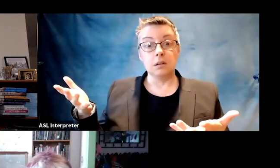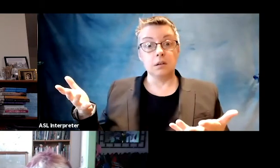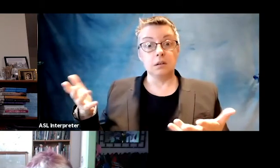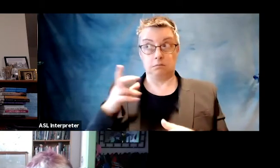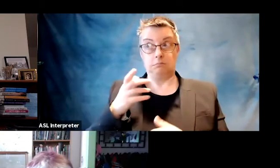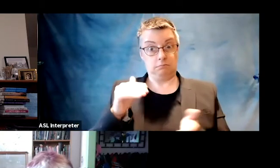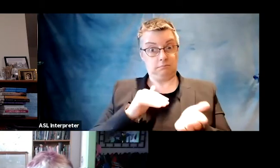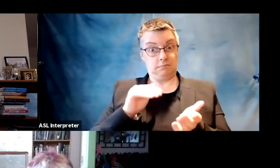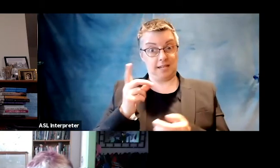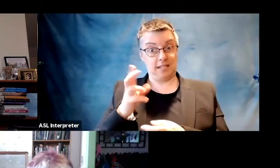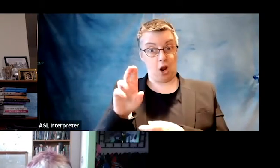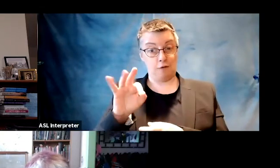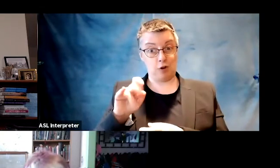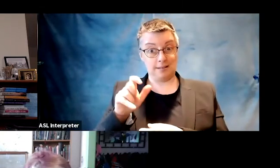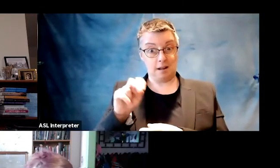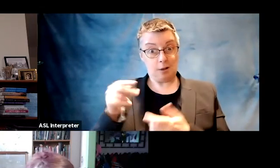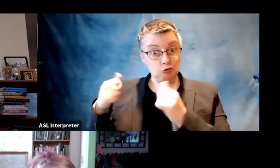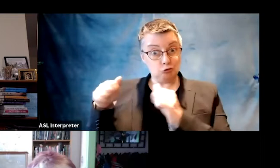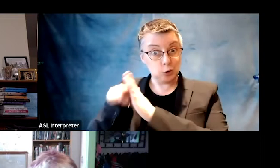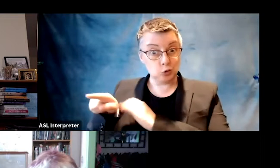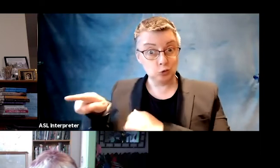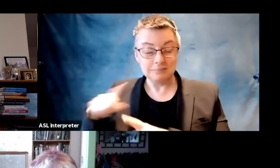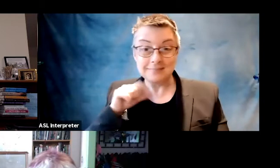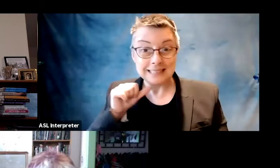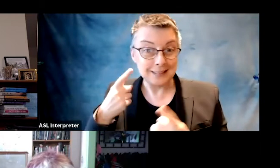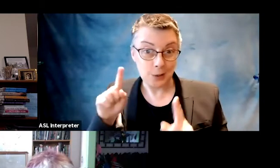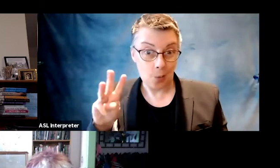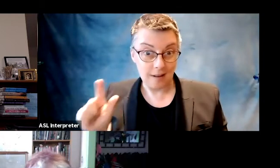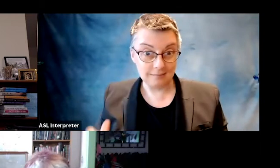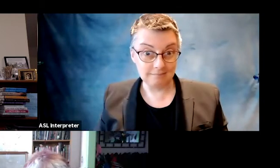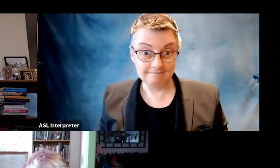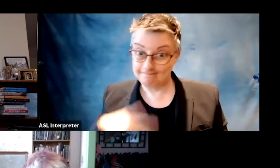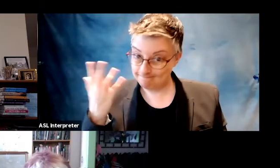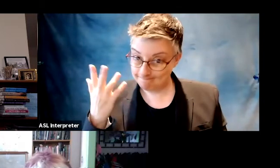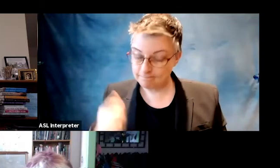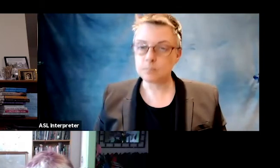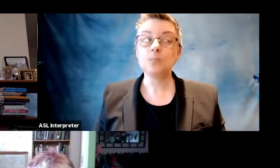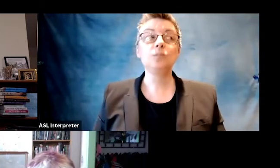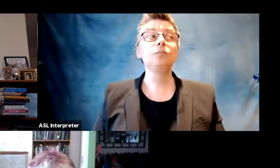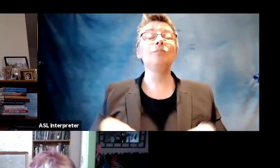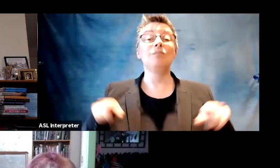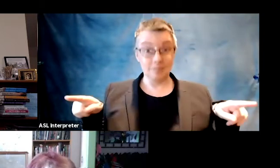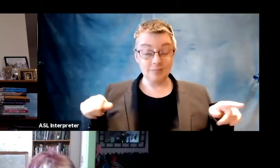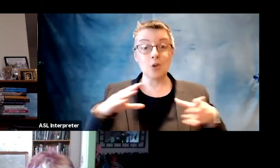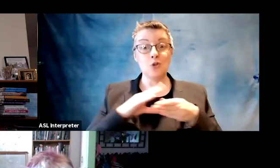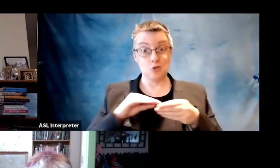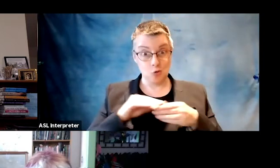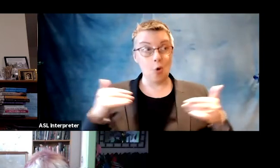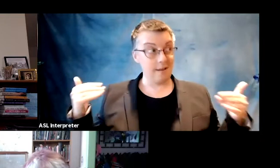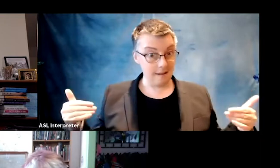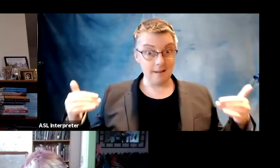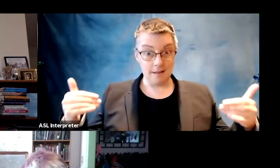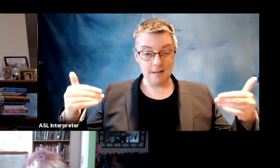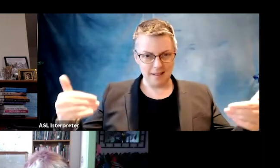Dr. Frankenstein tries to destroy him and it does not go well. Um, in many cases, uh, these stories are actually at